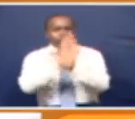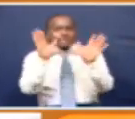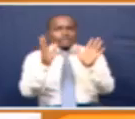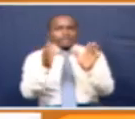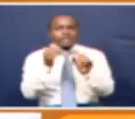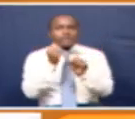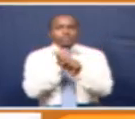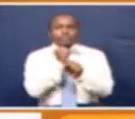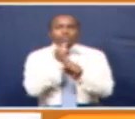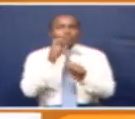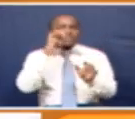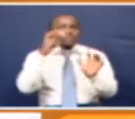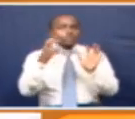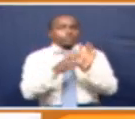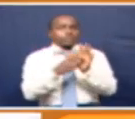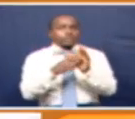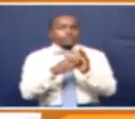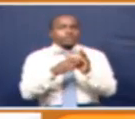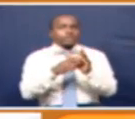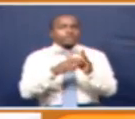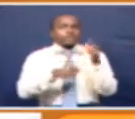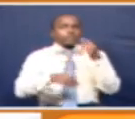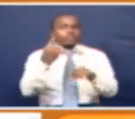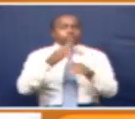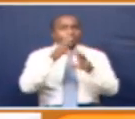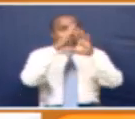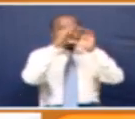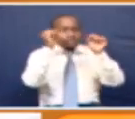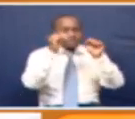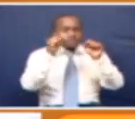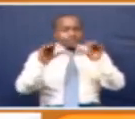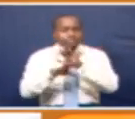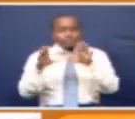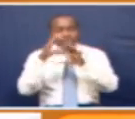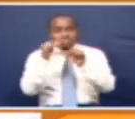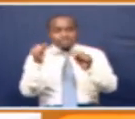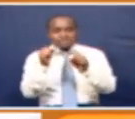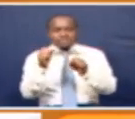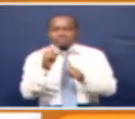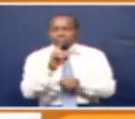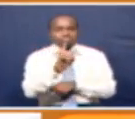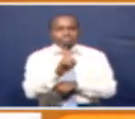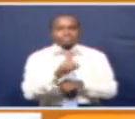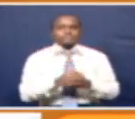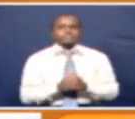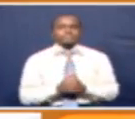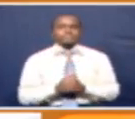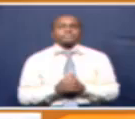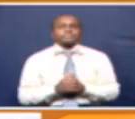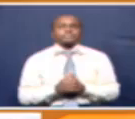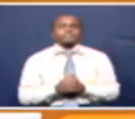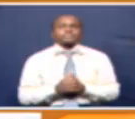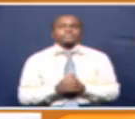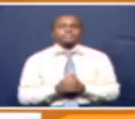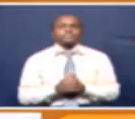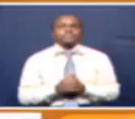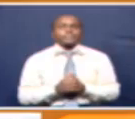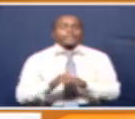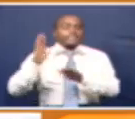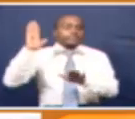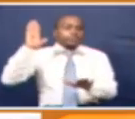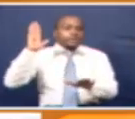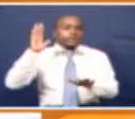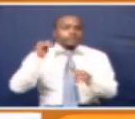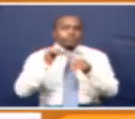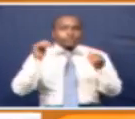recognize the election of Uhuru Kenyatta and William Ruto as president and deputy president respectively, and that the swearing in that